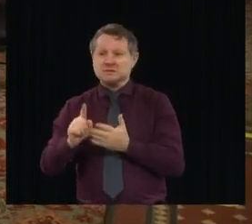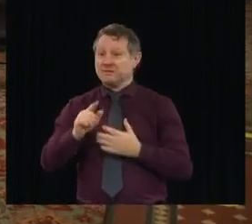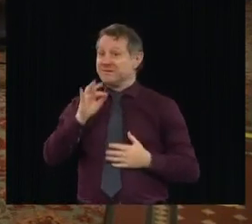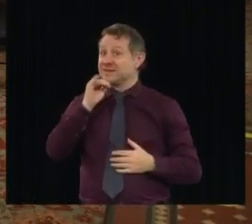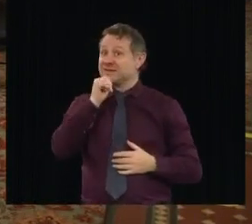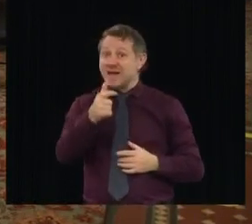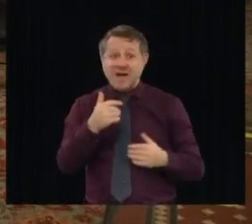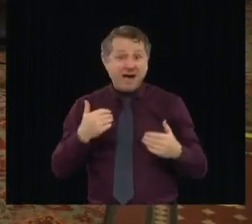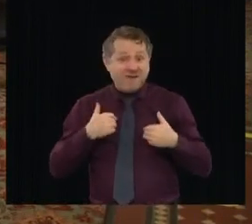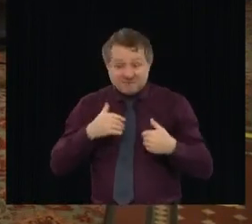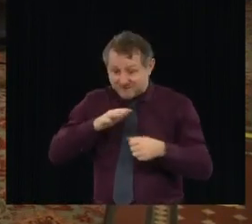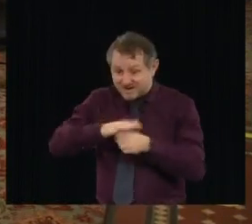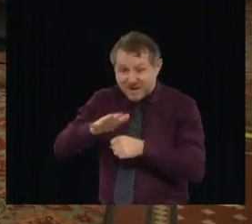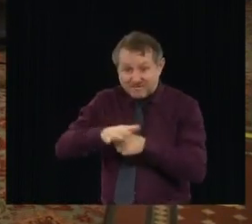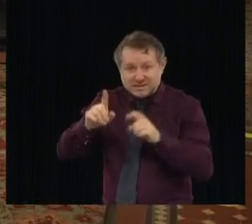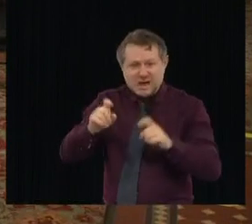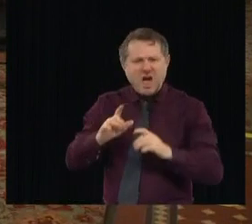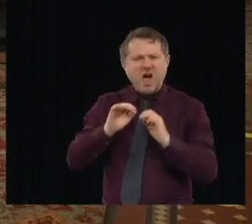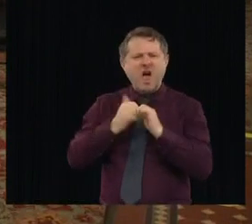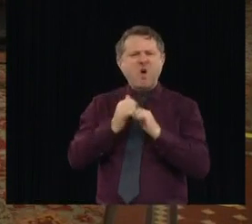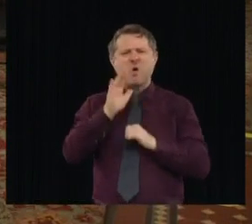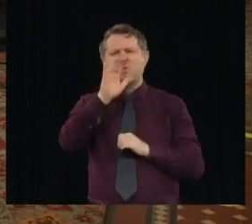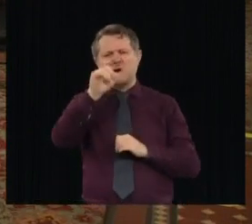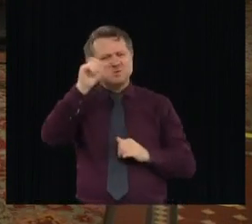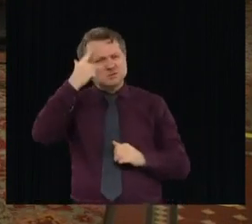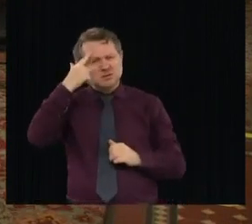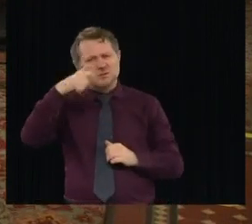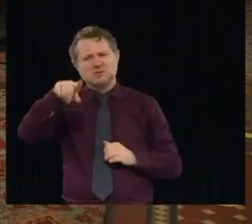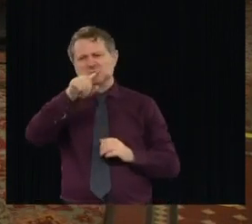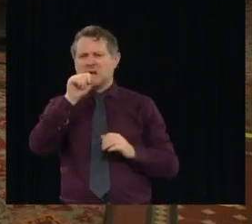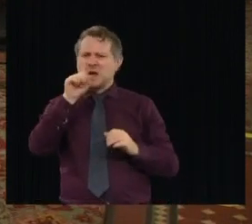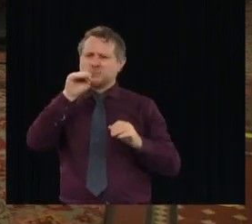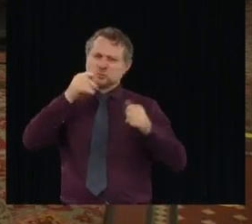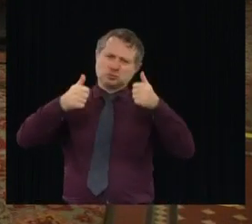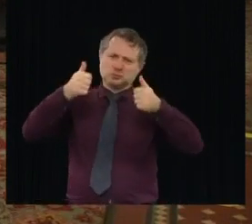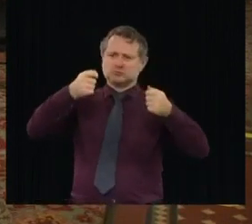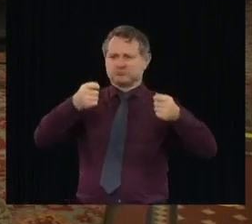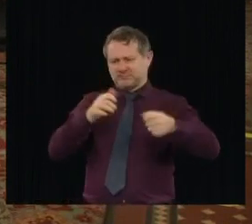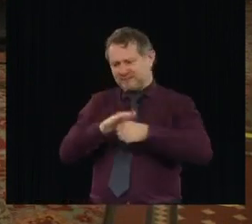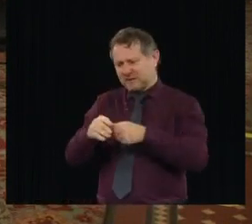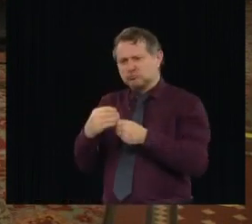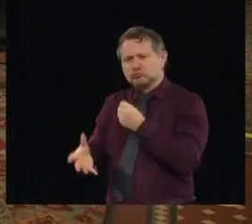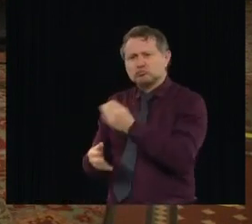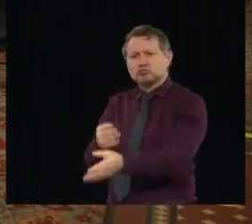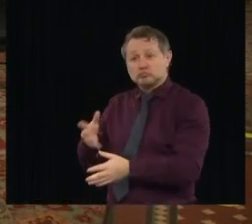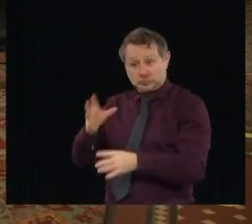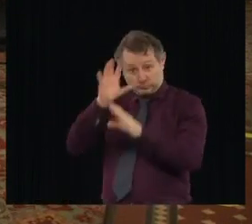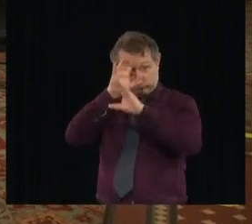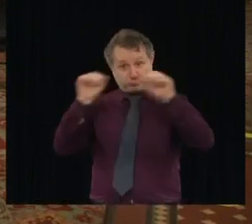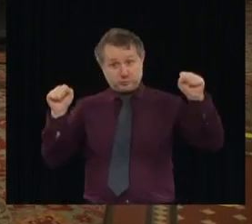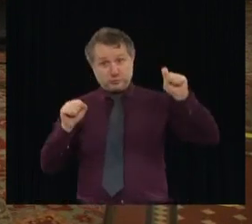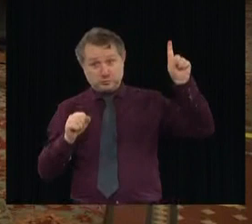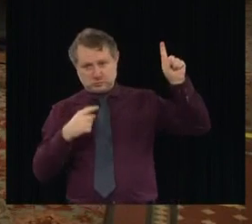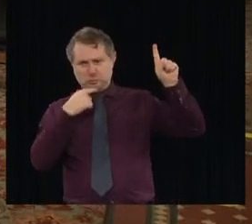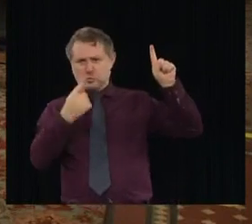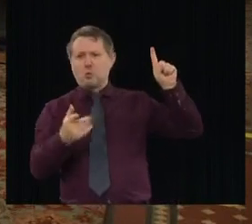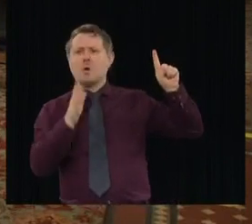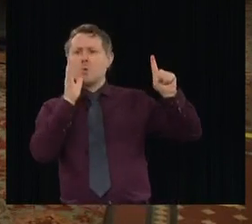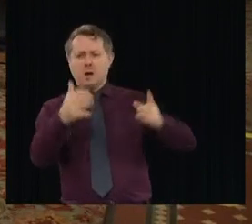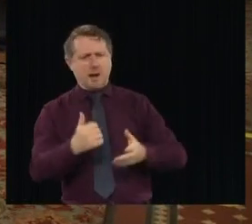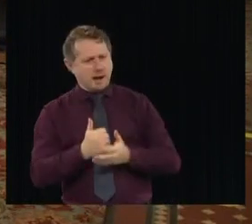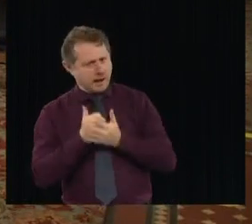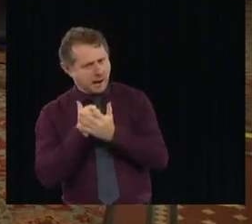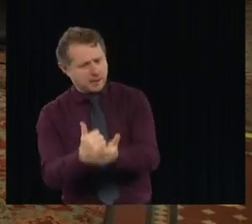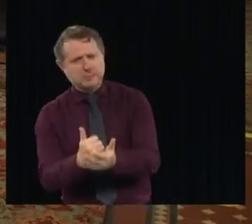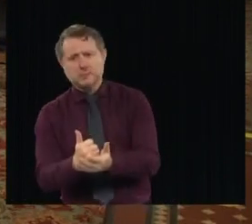there's the capacity to get there? And when has the president fulfilled his end of the bargain when he told you that he was going to be helping with the supply chain issue